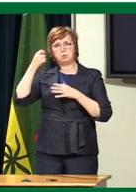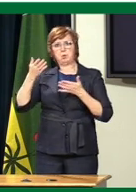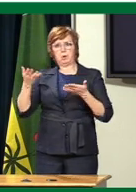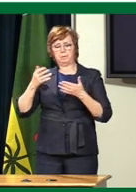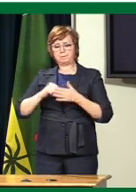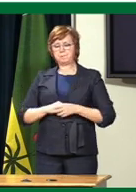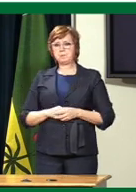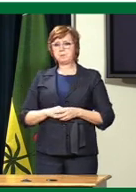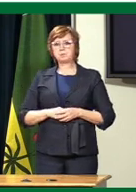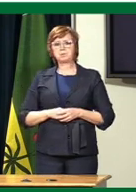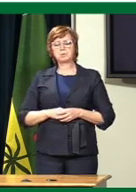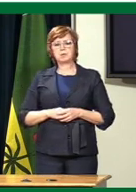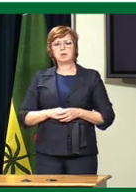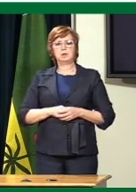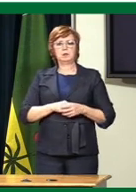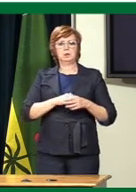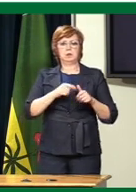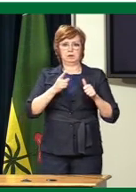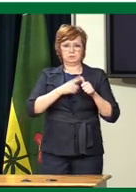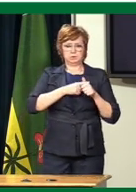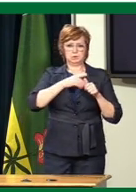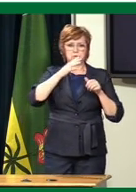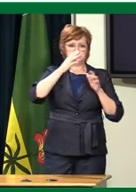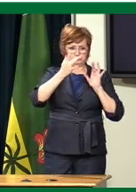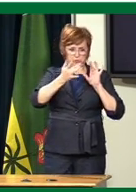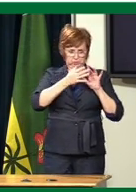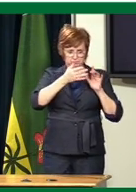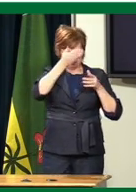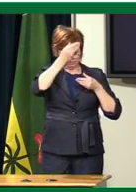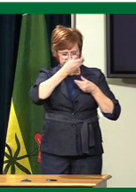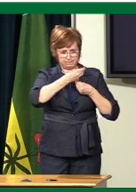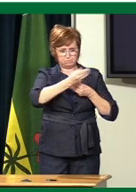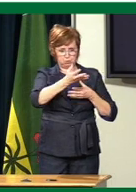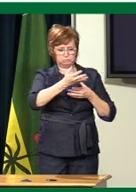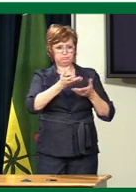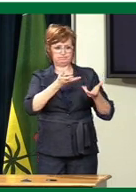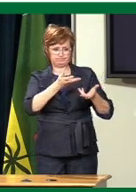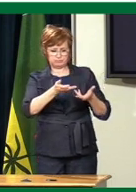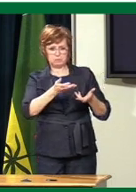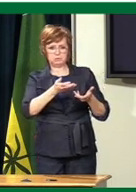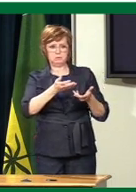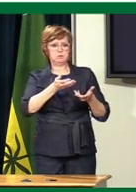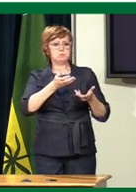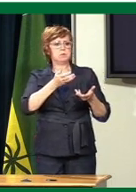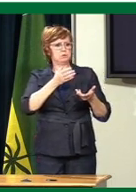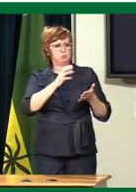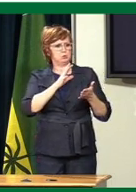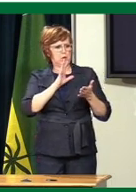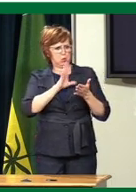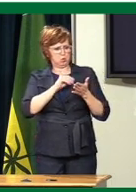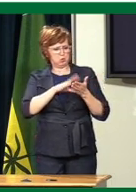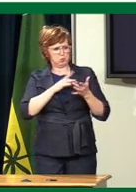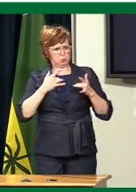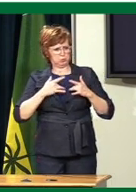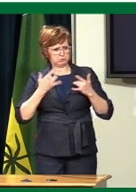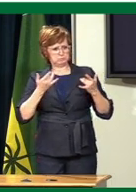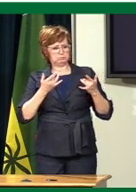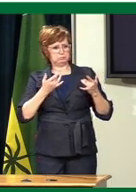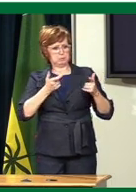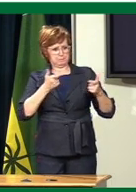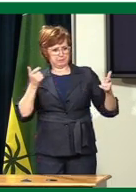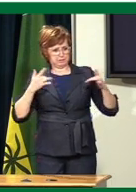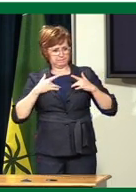typically, we start with an educational approach, and if we're made aware of a large event, whether that's a mass